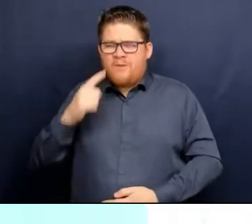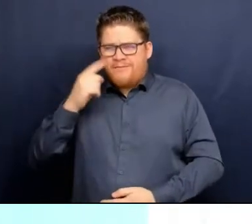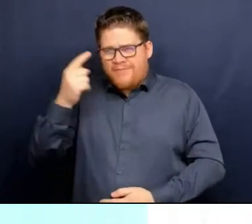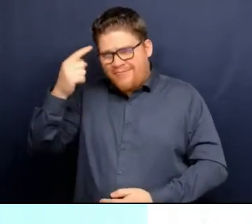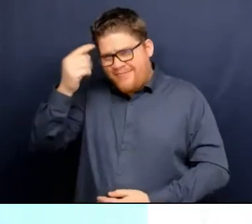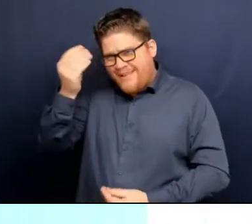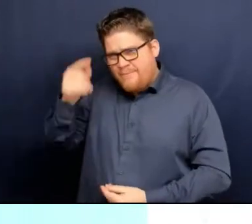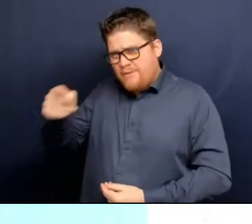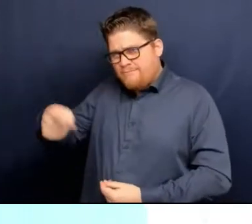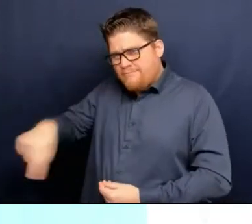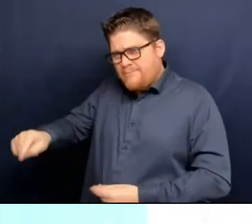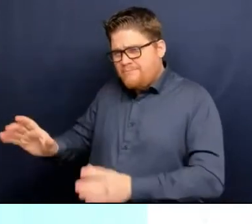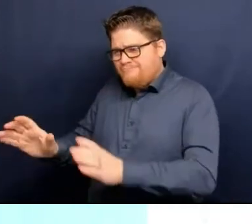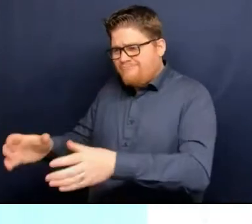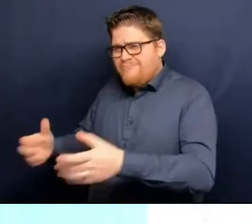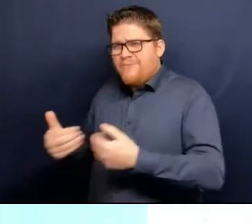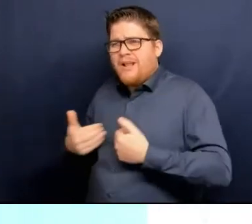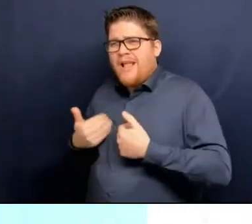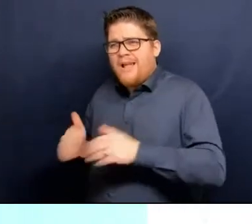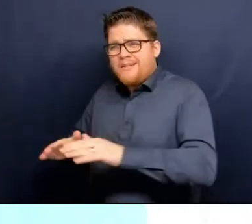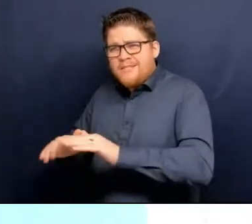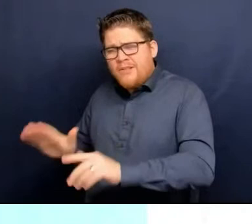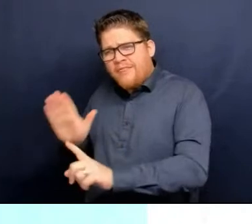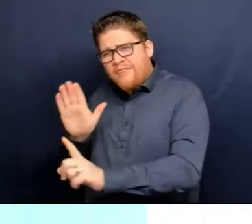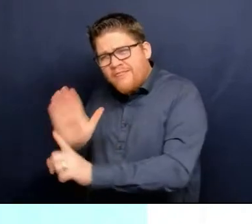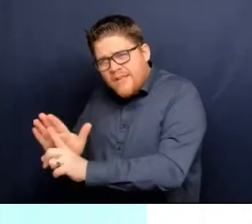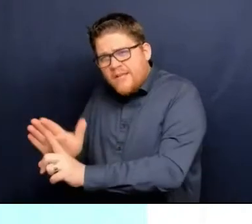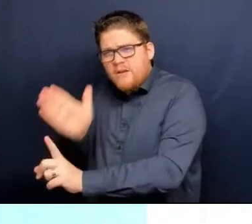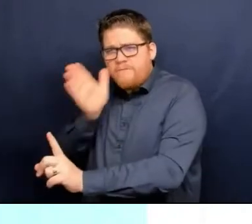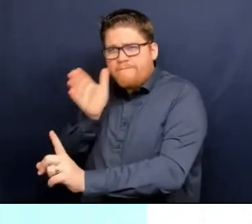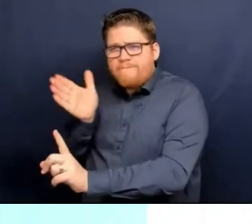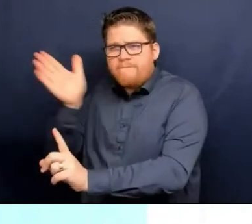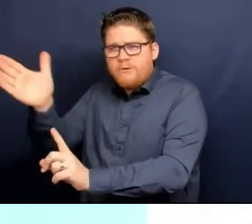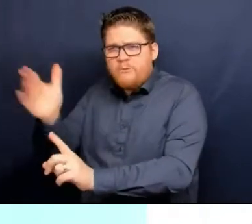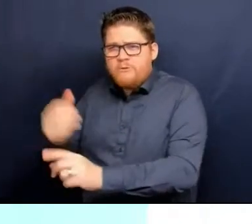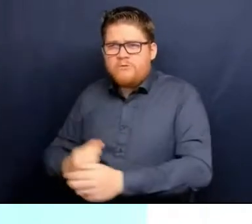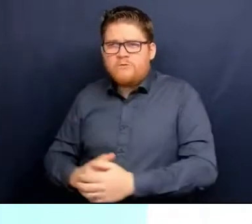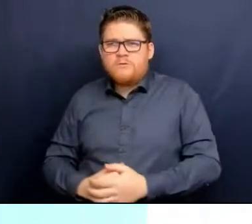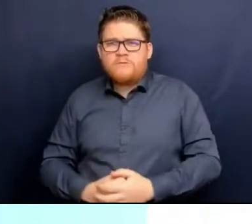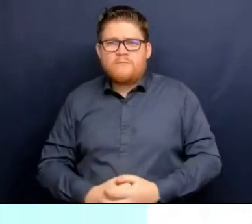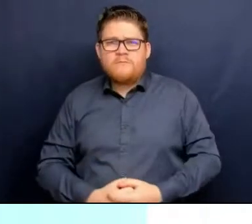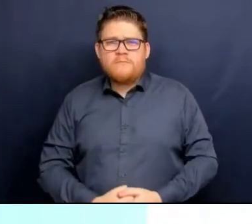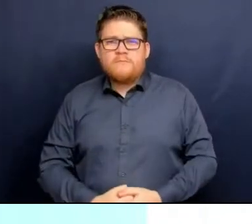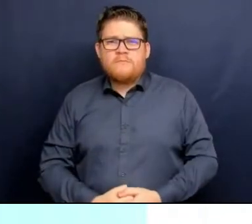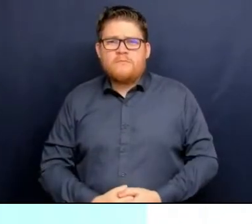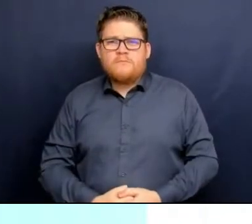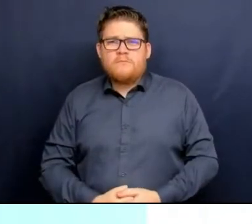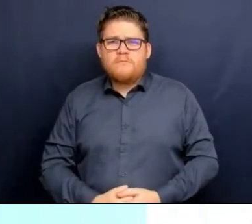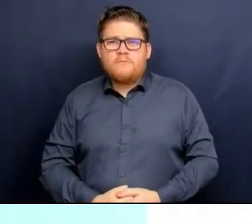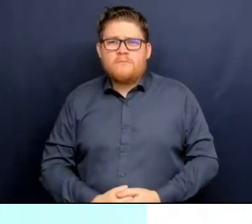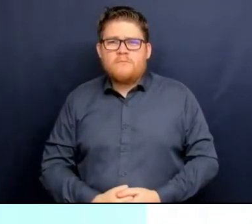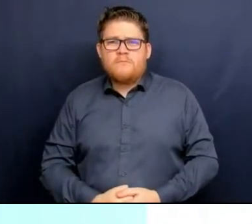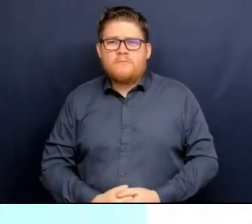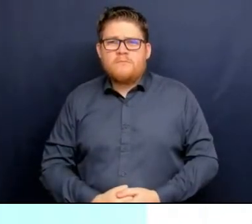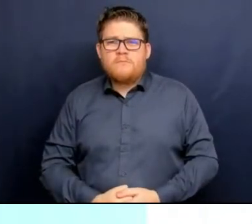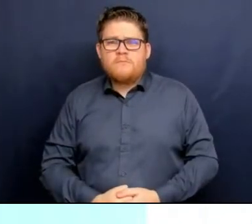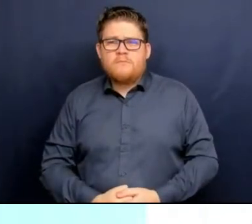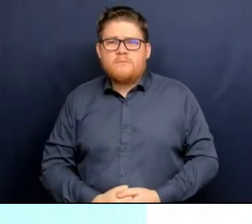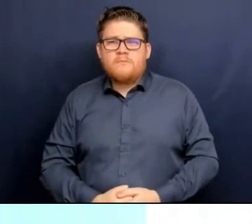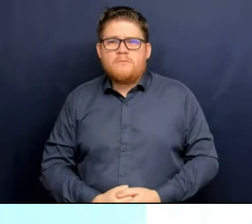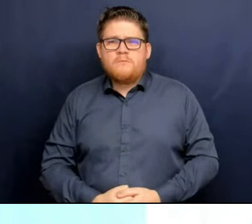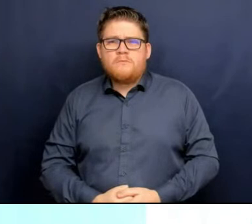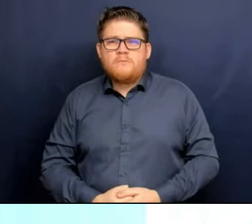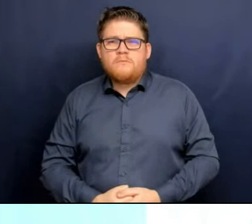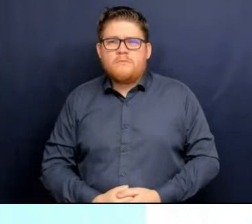And as First Nation people, you know, our teachings and our language